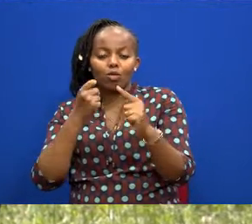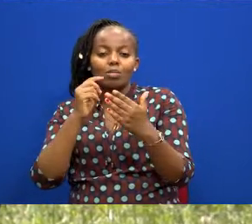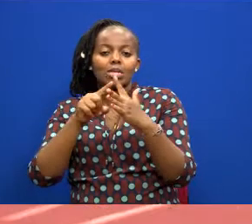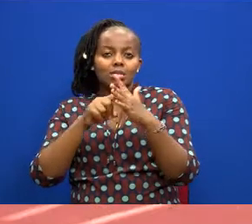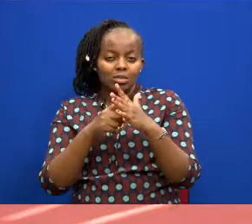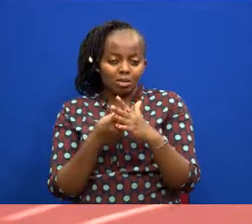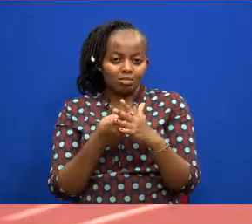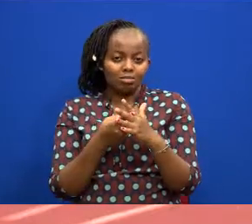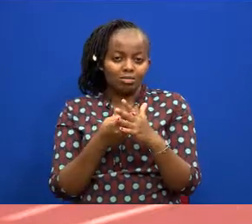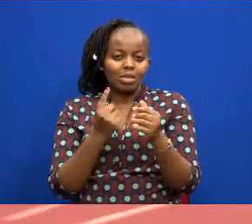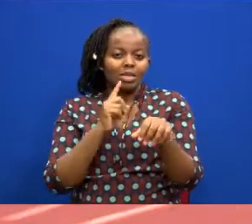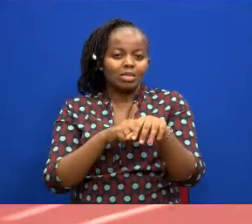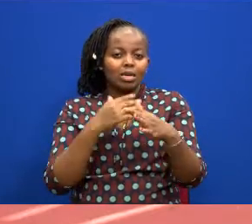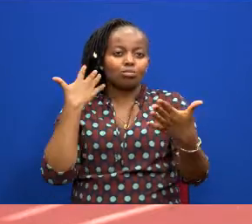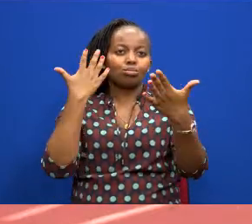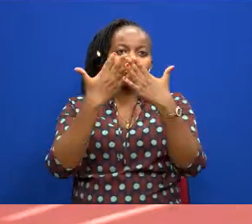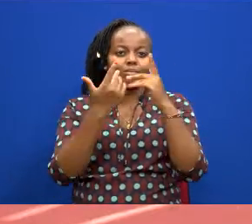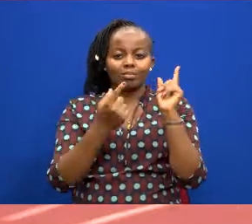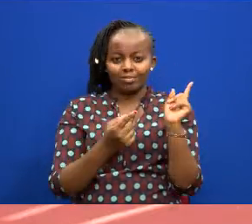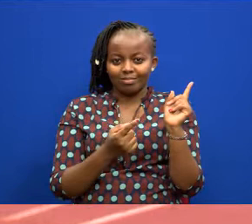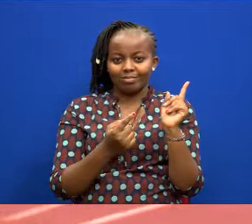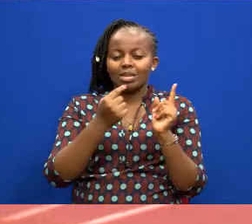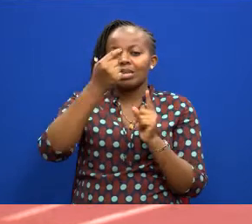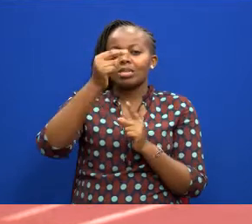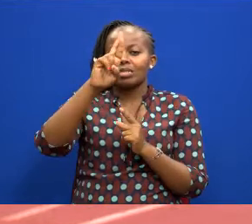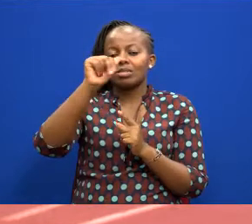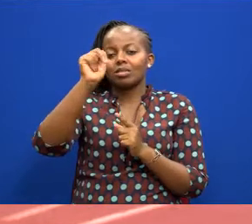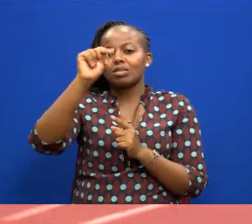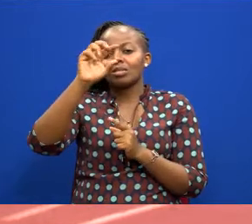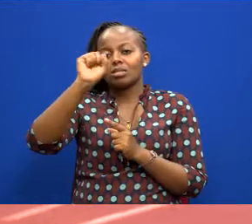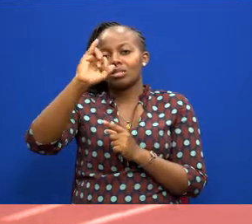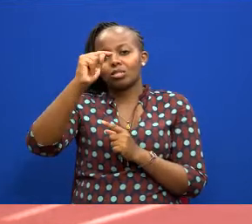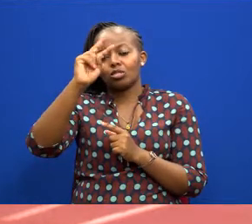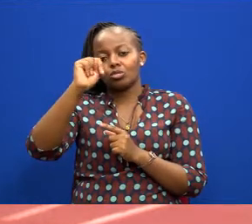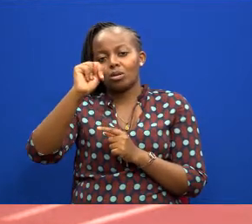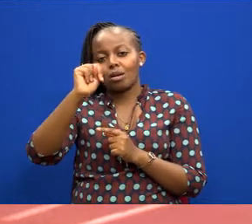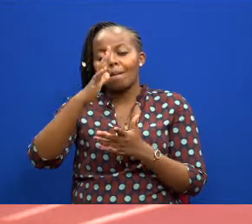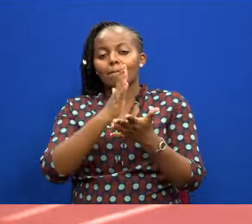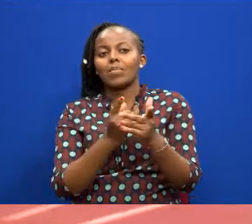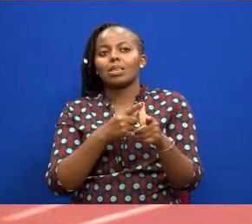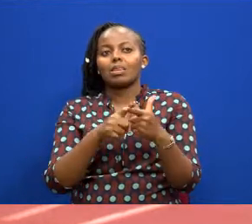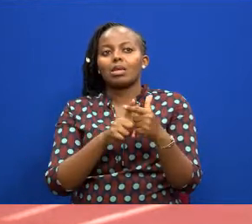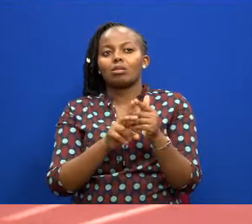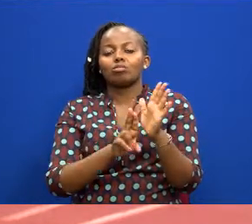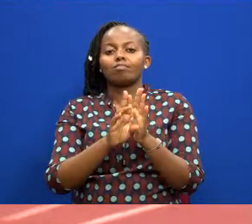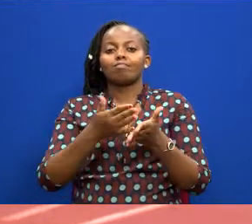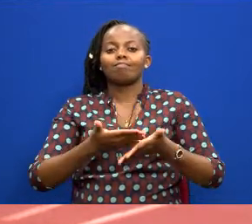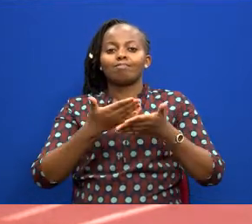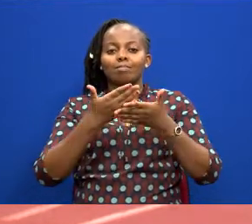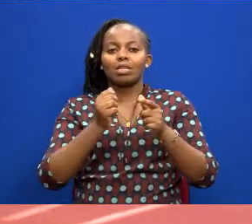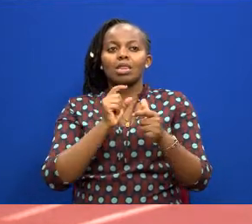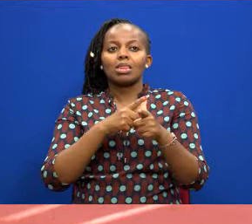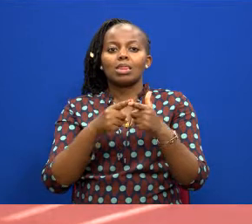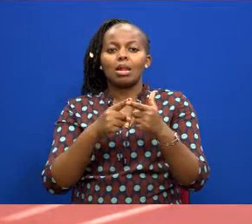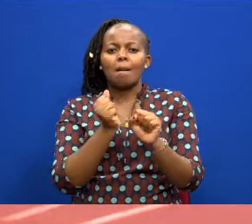start. As soon as you reach this transition phase line, you're in an upright posture. And